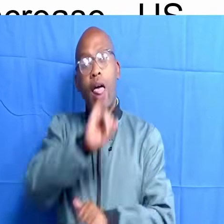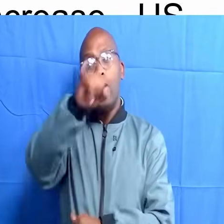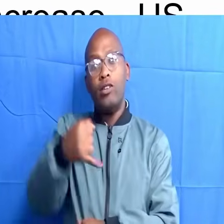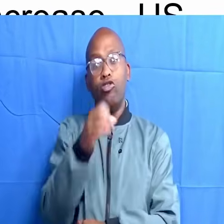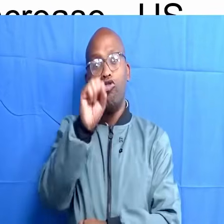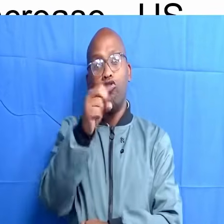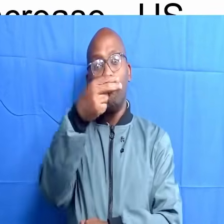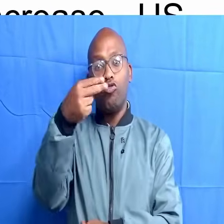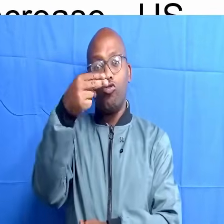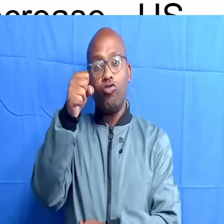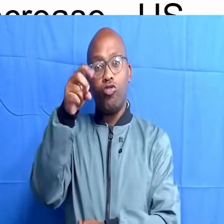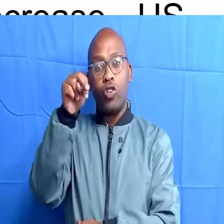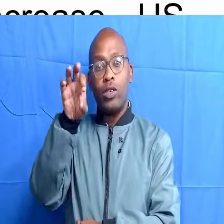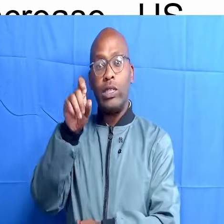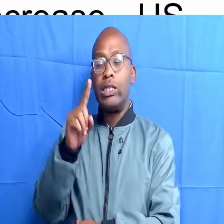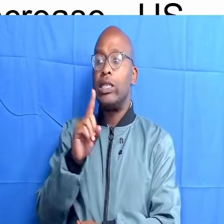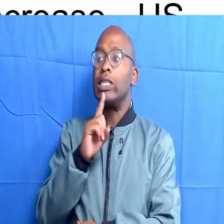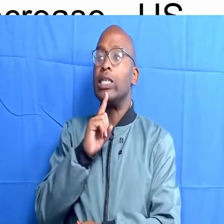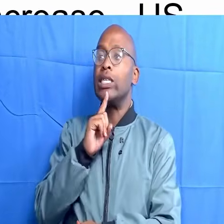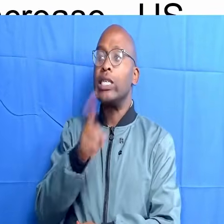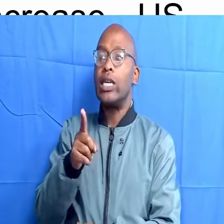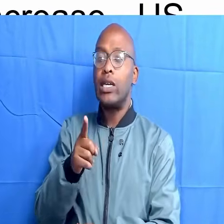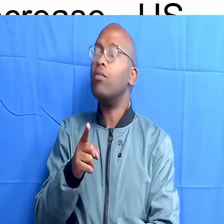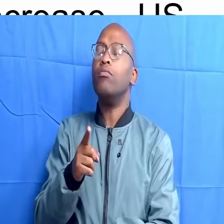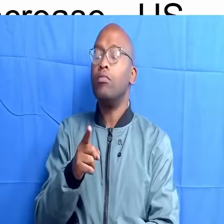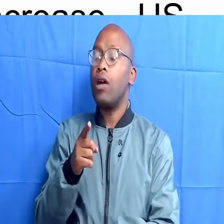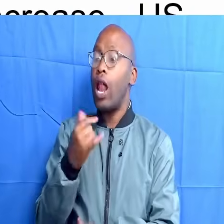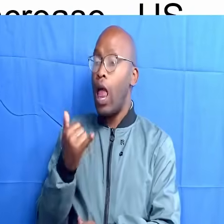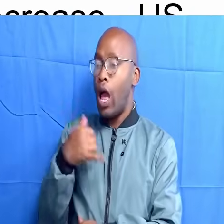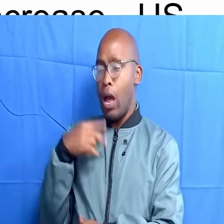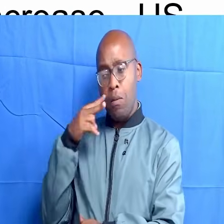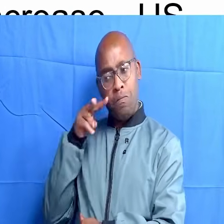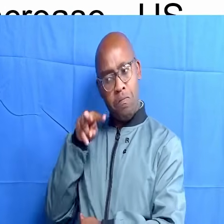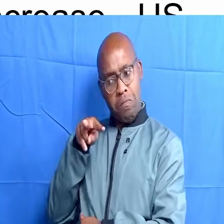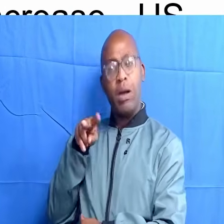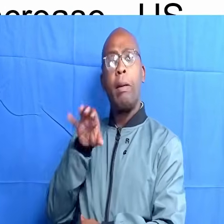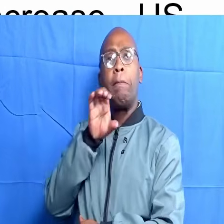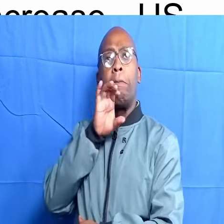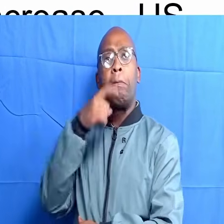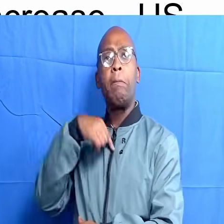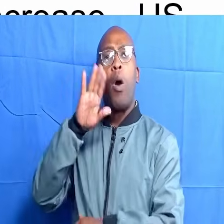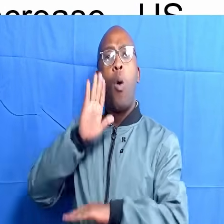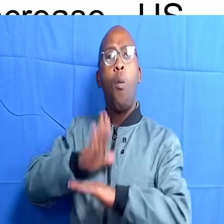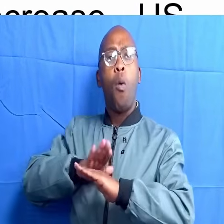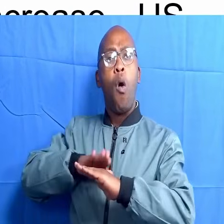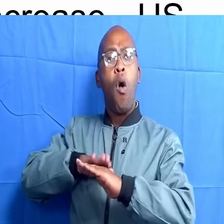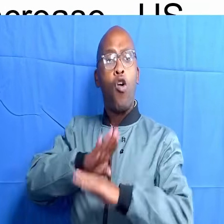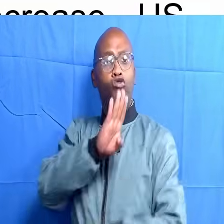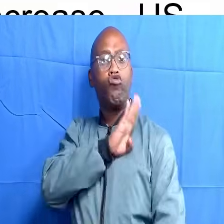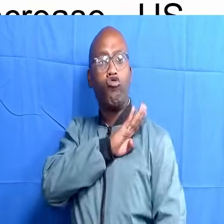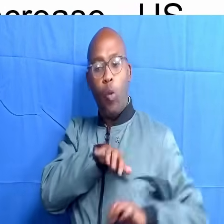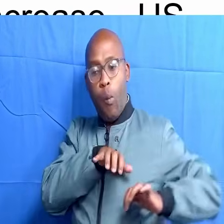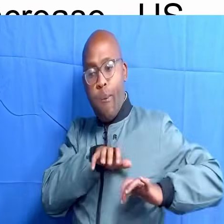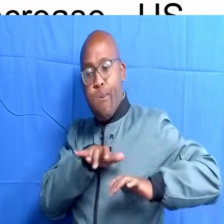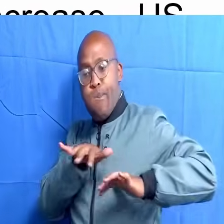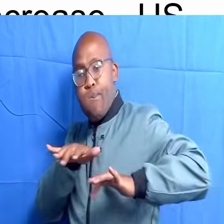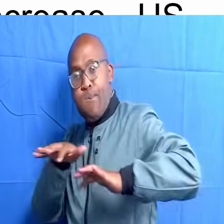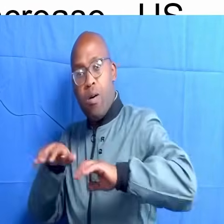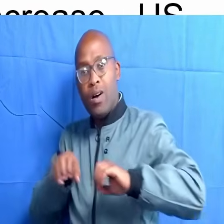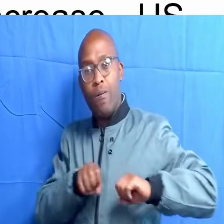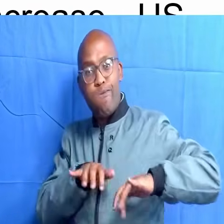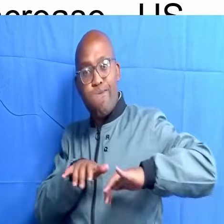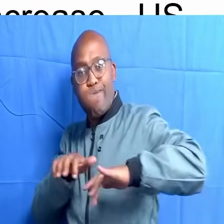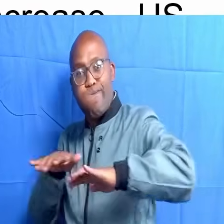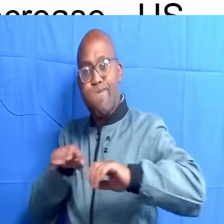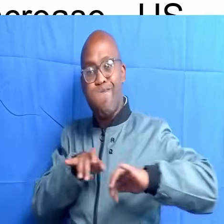persuaded the Congress to send more soldiers to Vietnam. As a result, by 1967, there